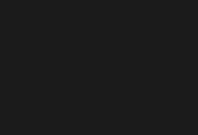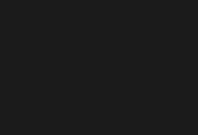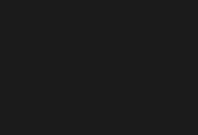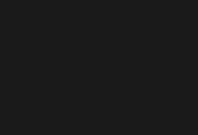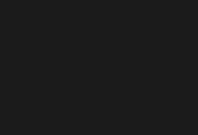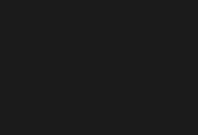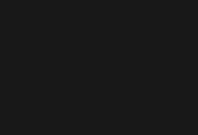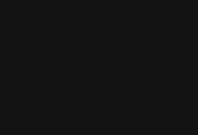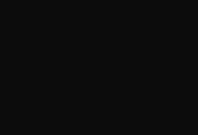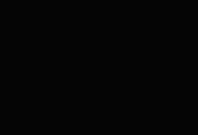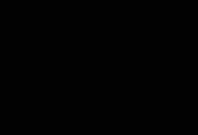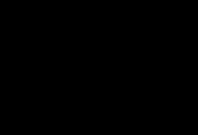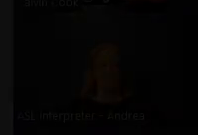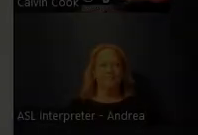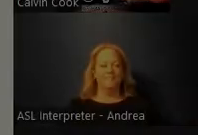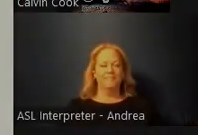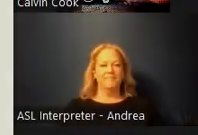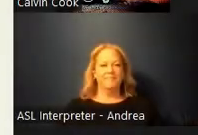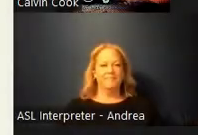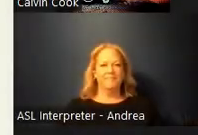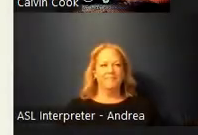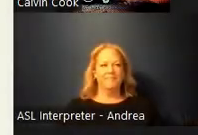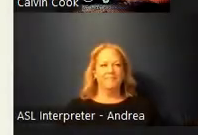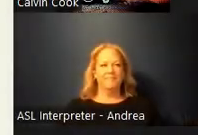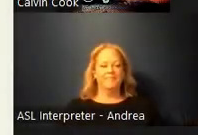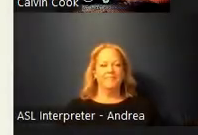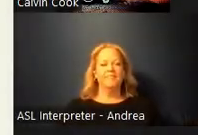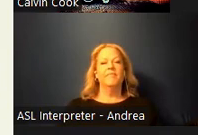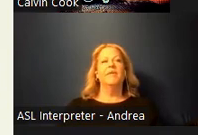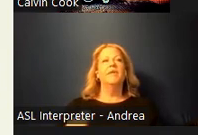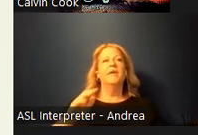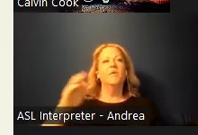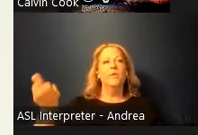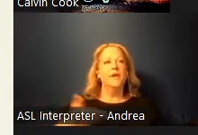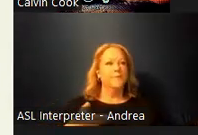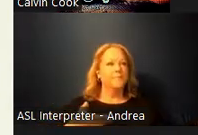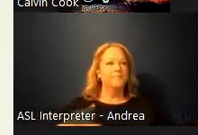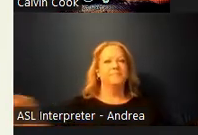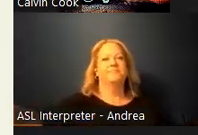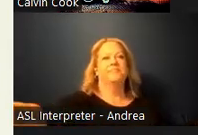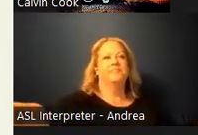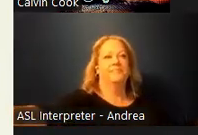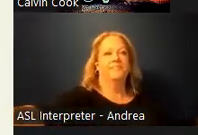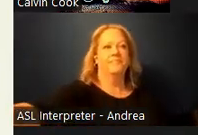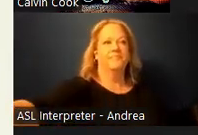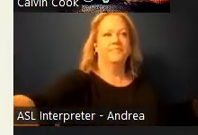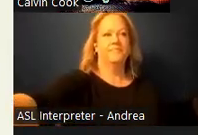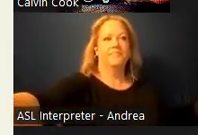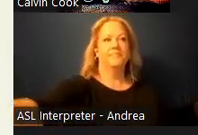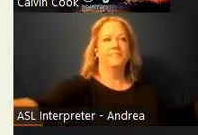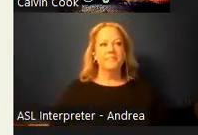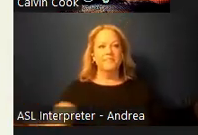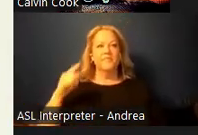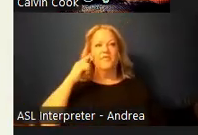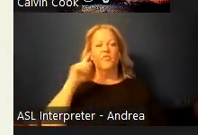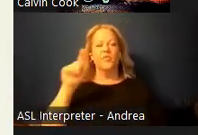Let me bring up my PowerPoint. All right. Well, welcome to our presentation from